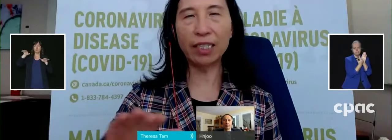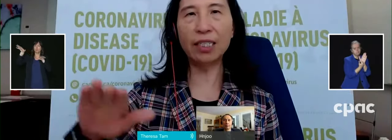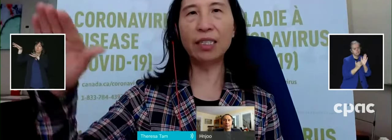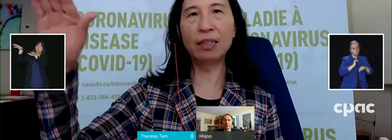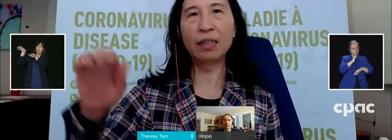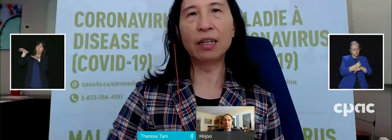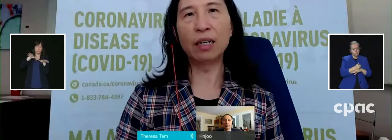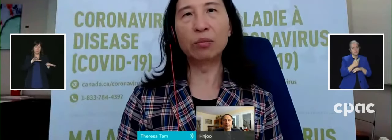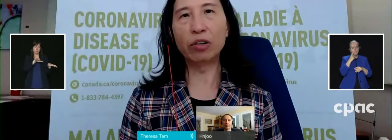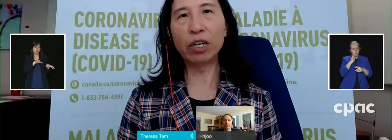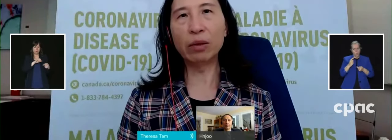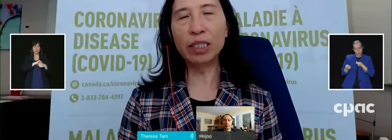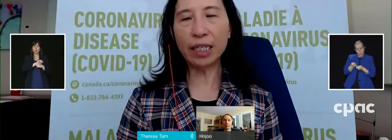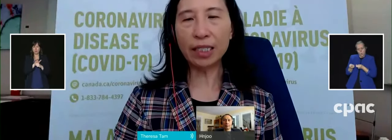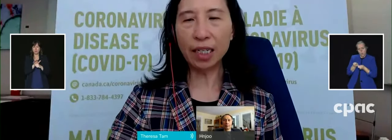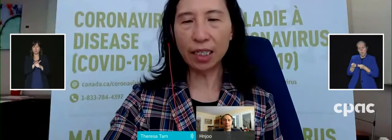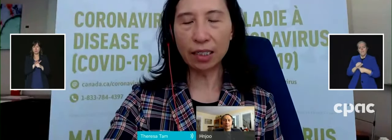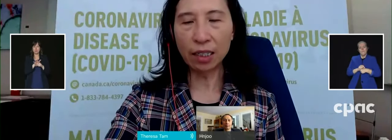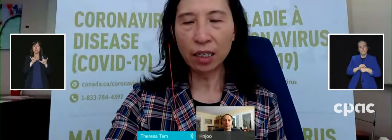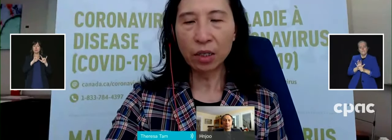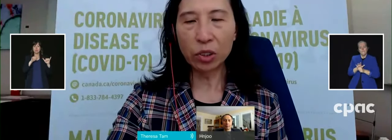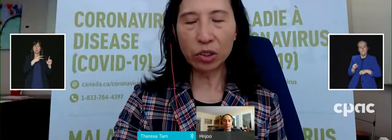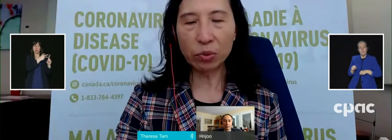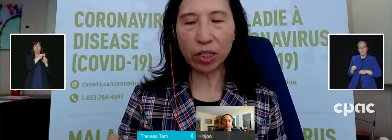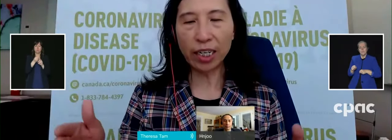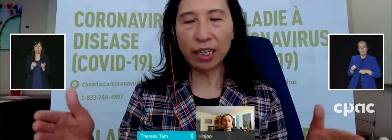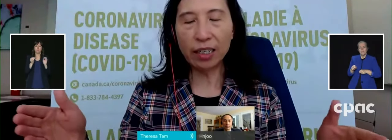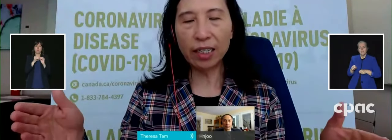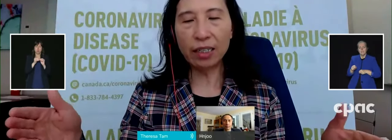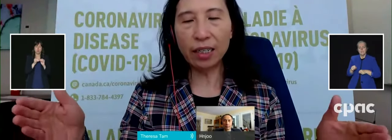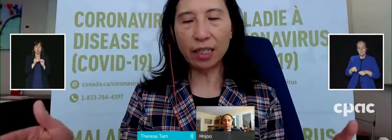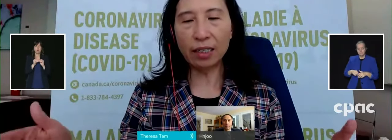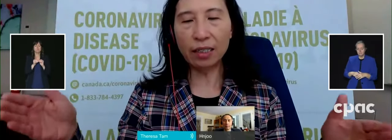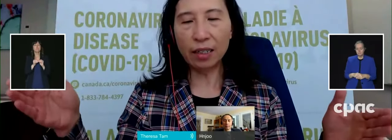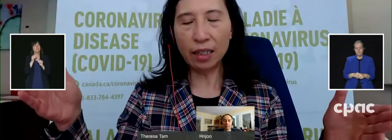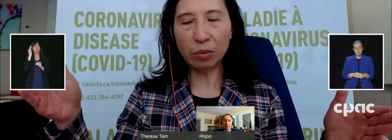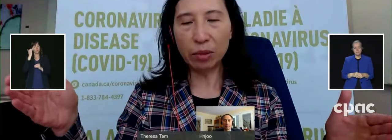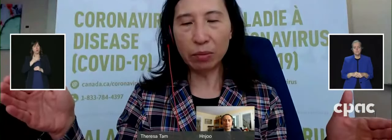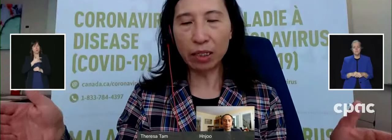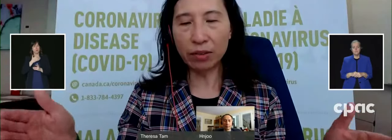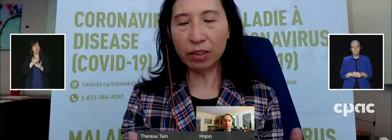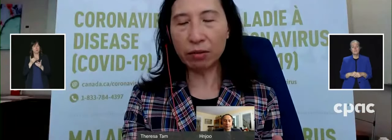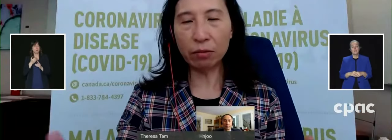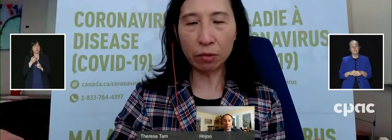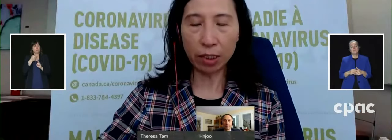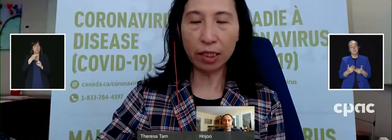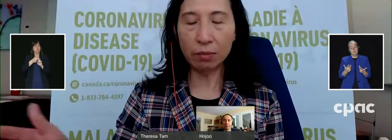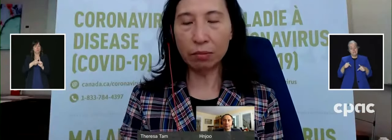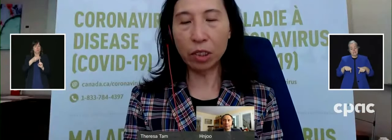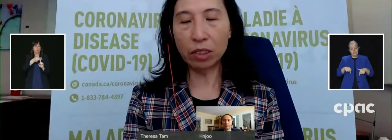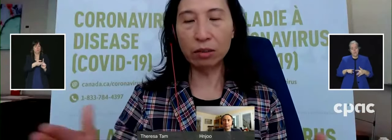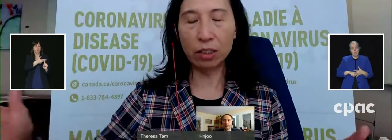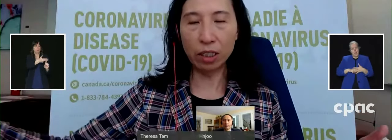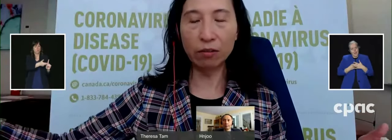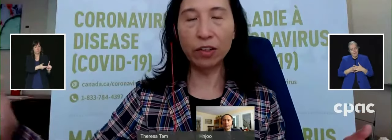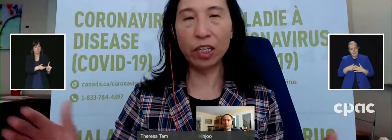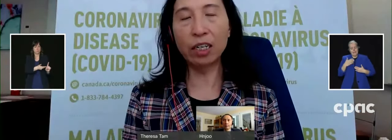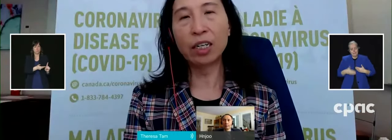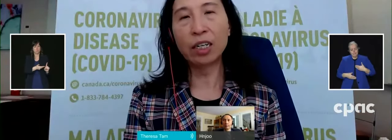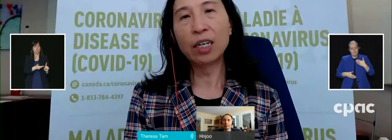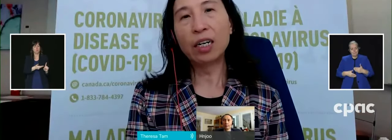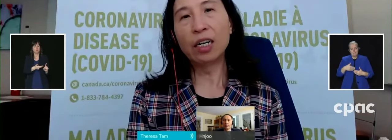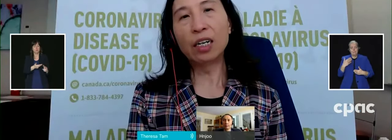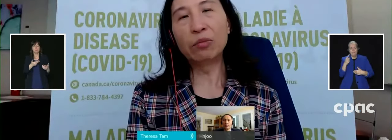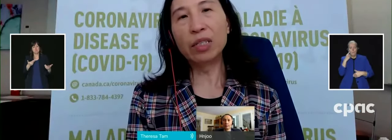while their vaccine program is escalated. Which is why I think in the next couple of months, well, this model could go